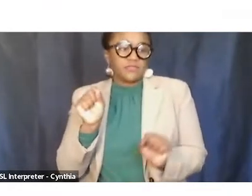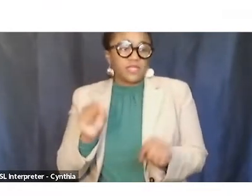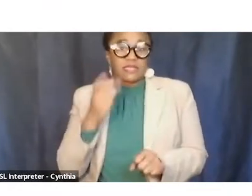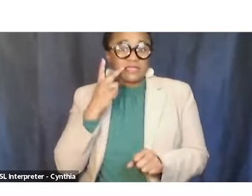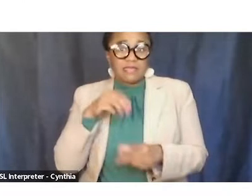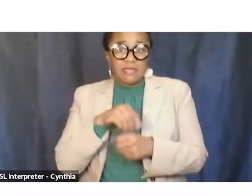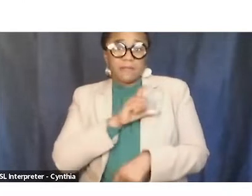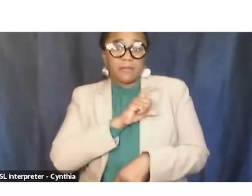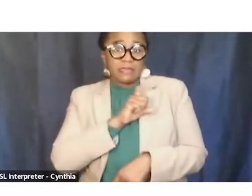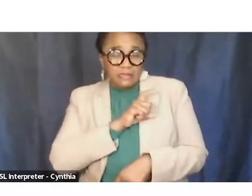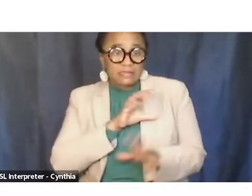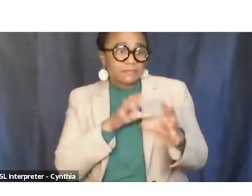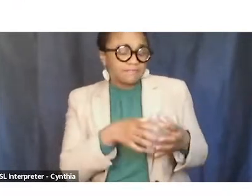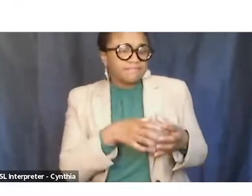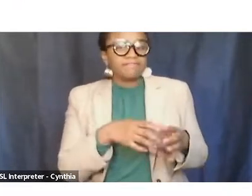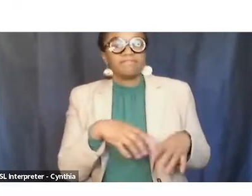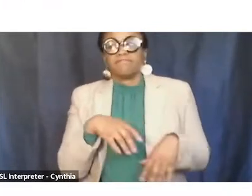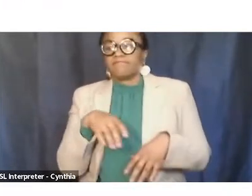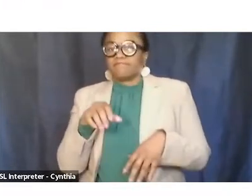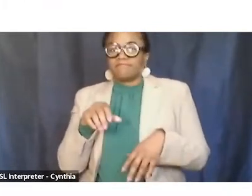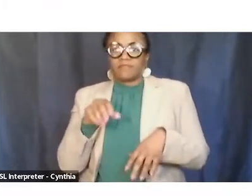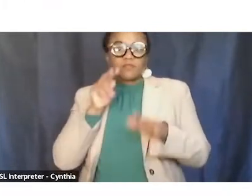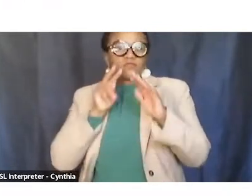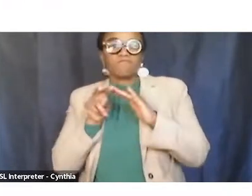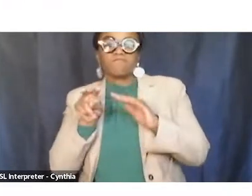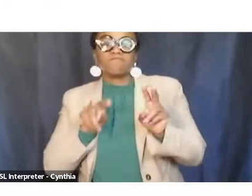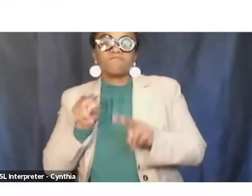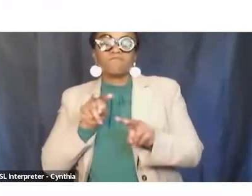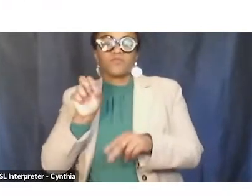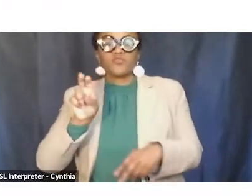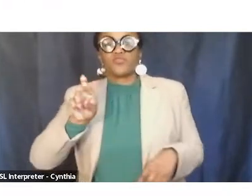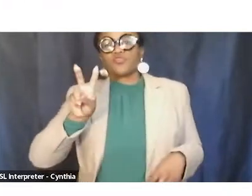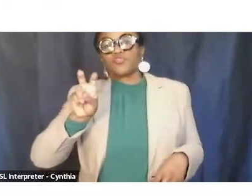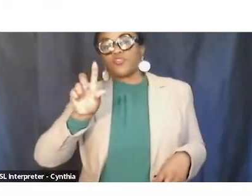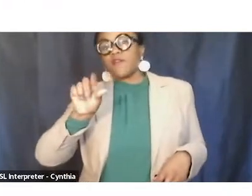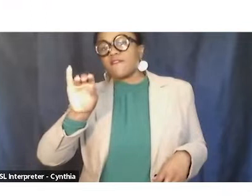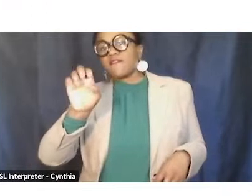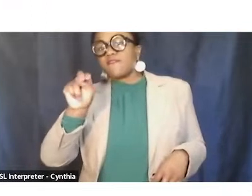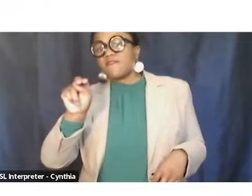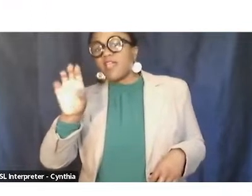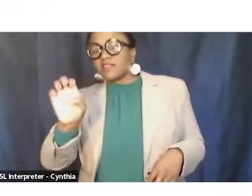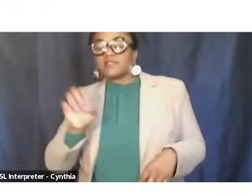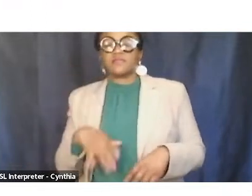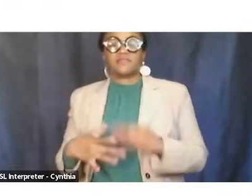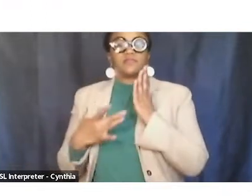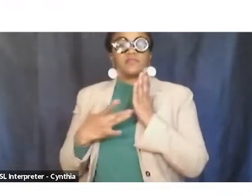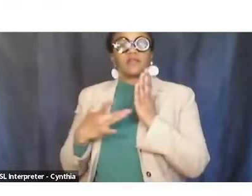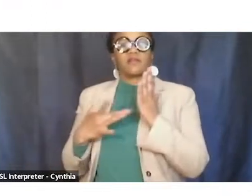police force, in the surveillance community, within the tech border